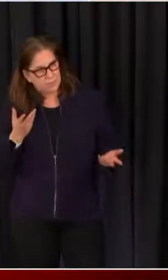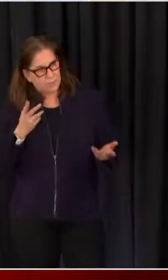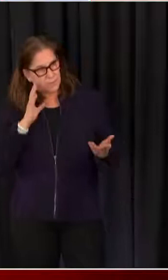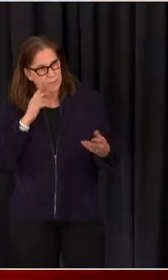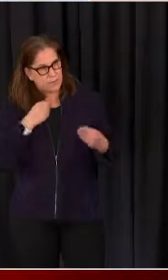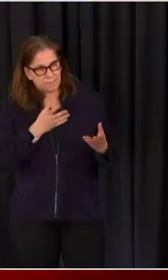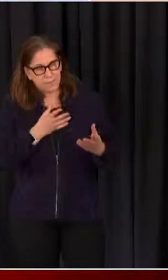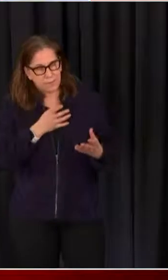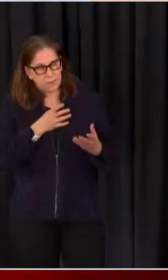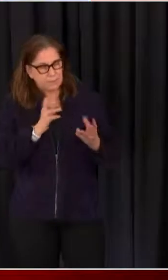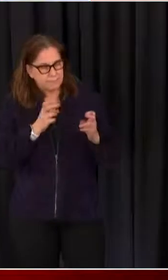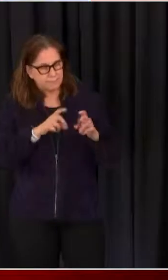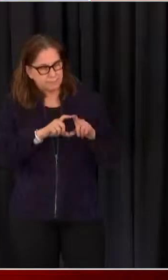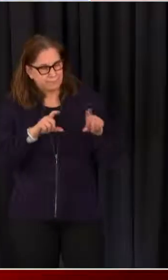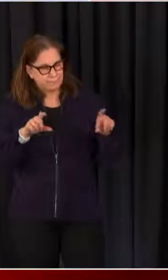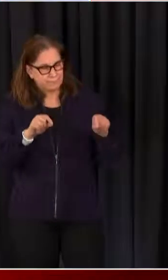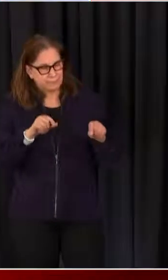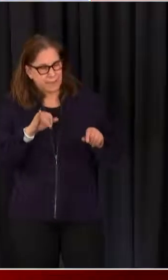We haven't.